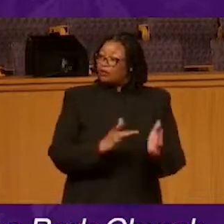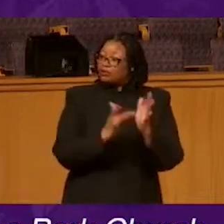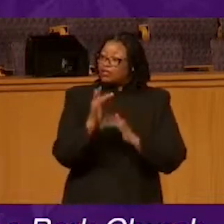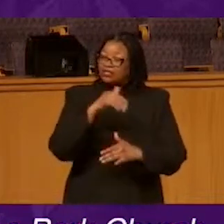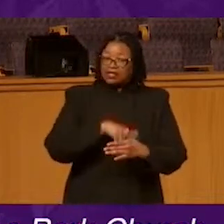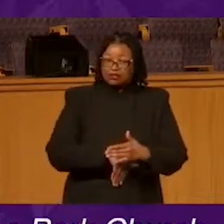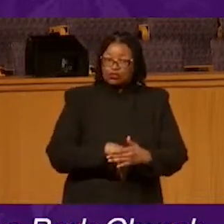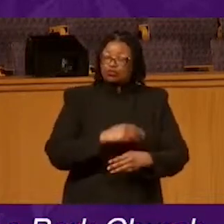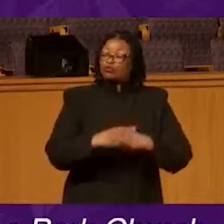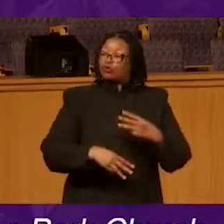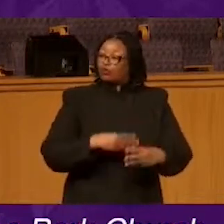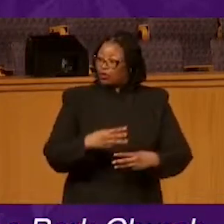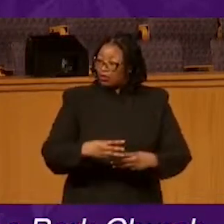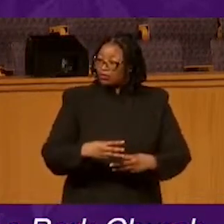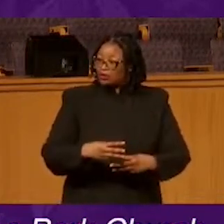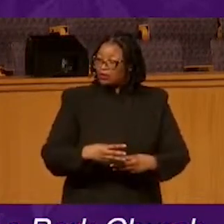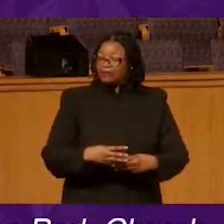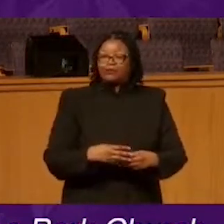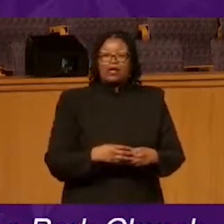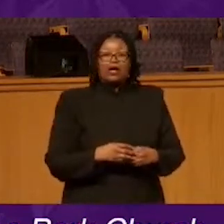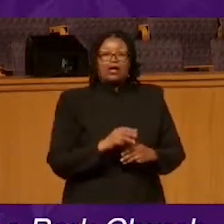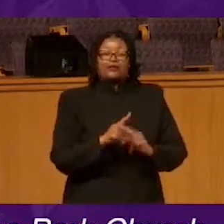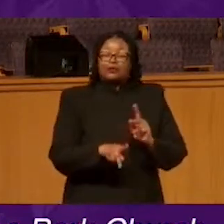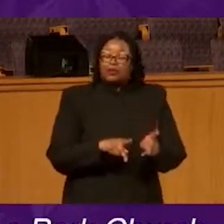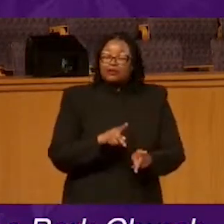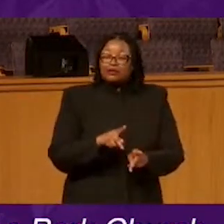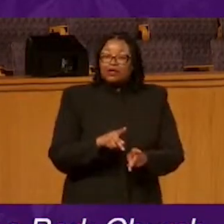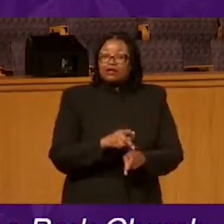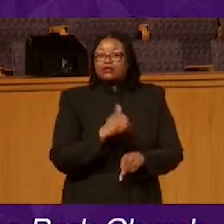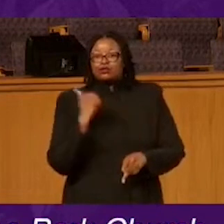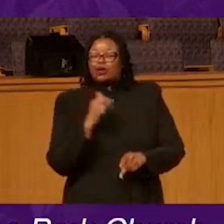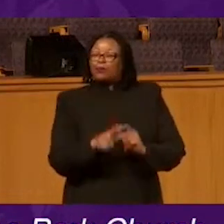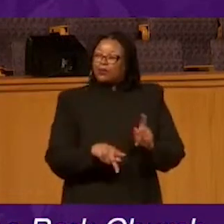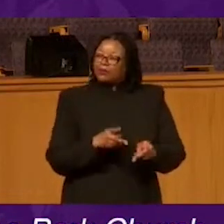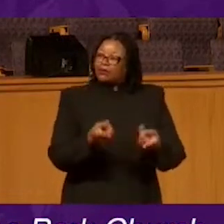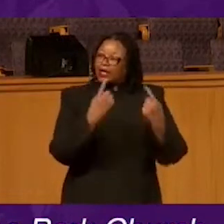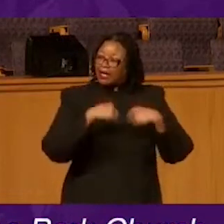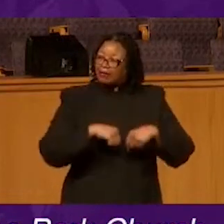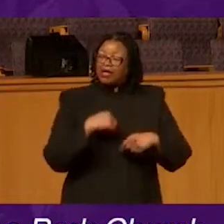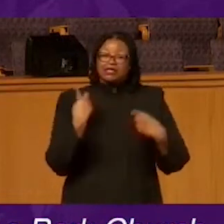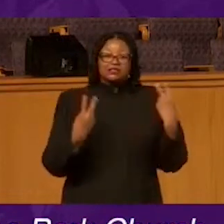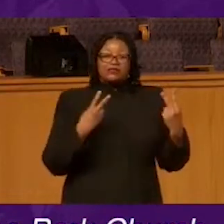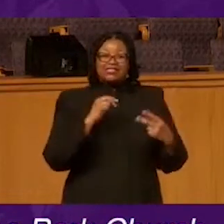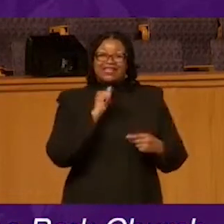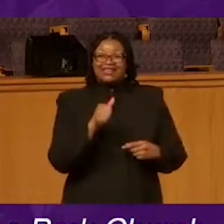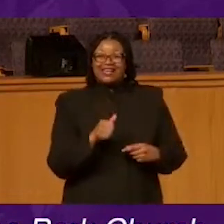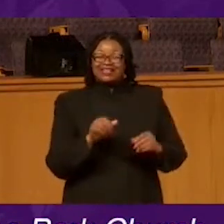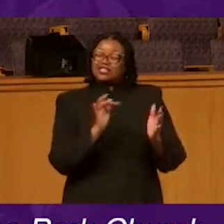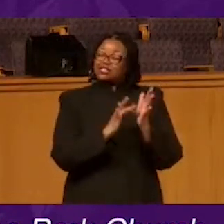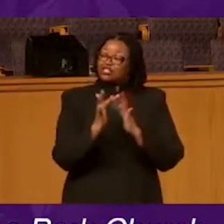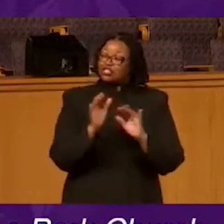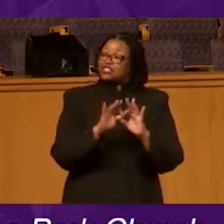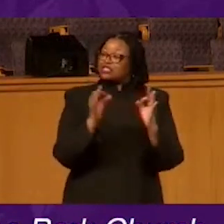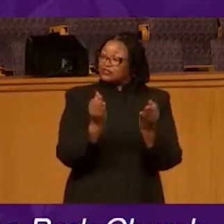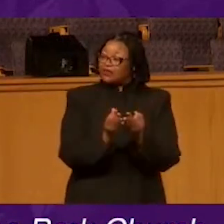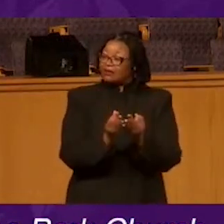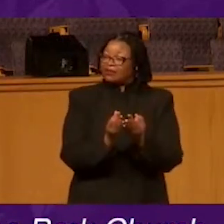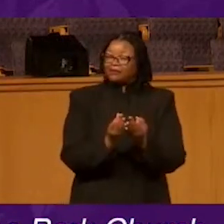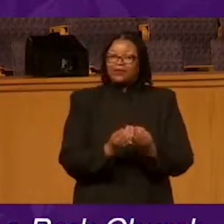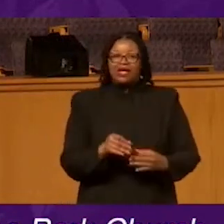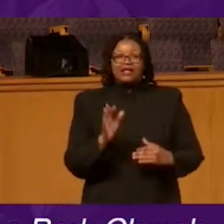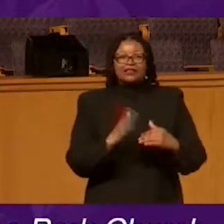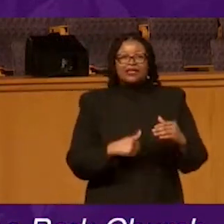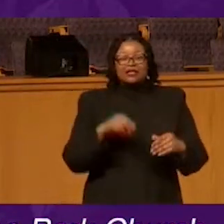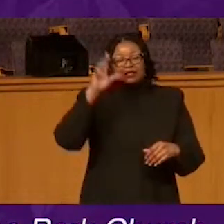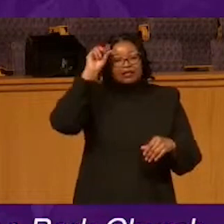magi who come to visit, and not his family. And then Jesus has brothers and